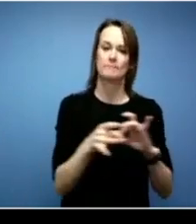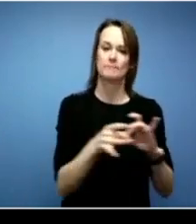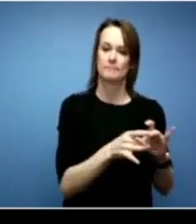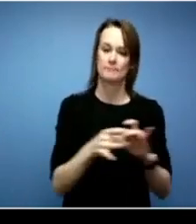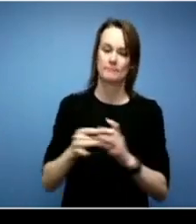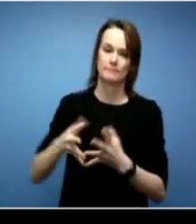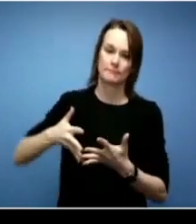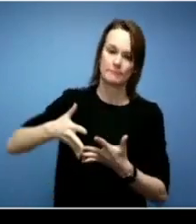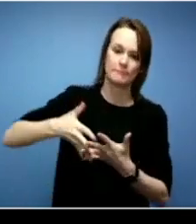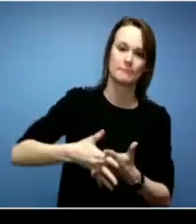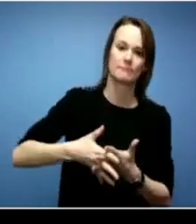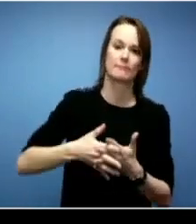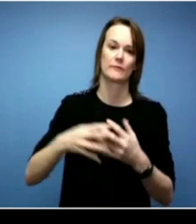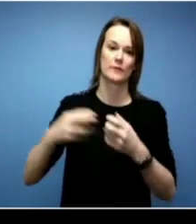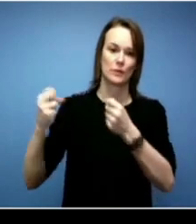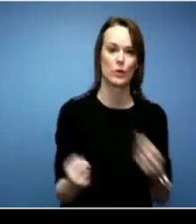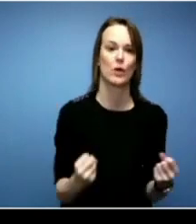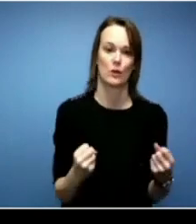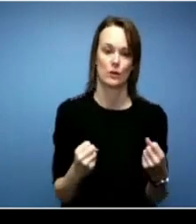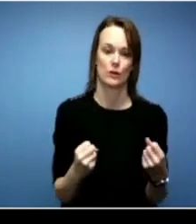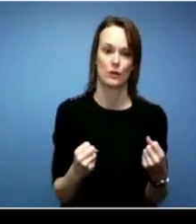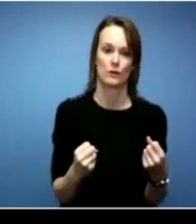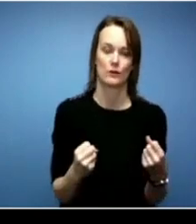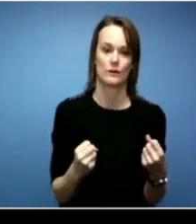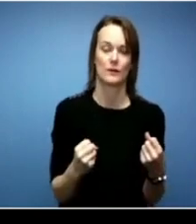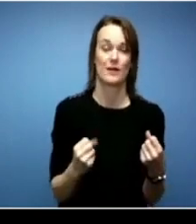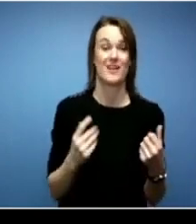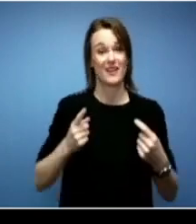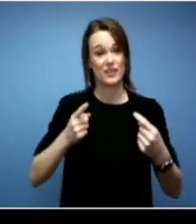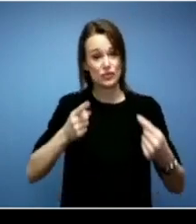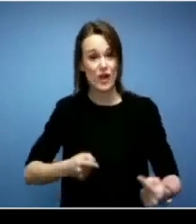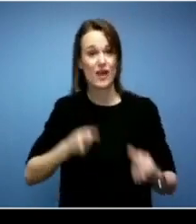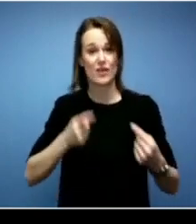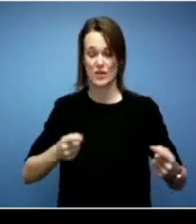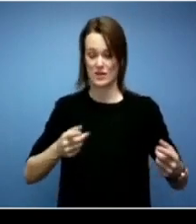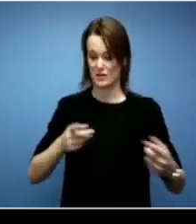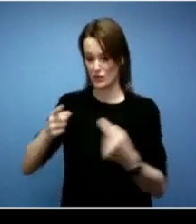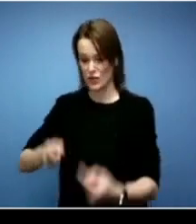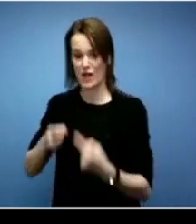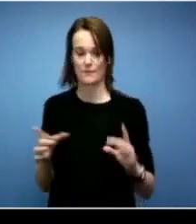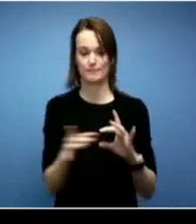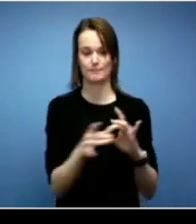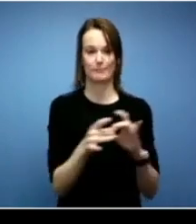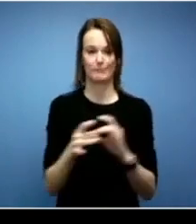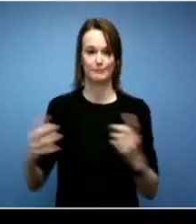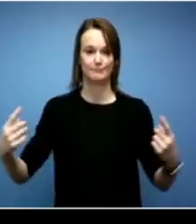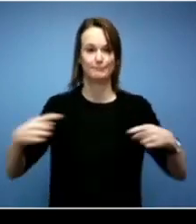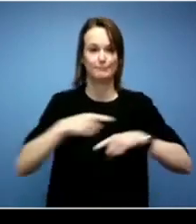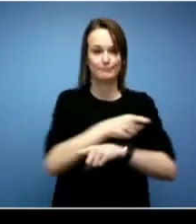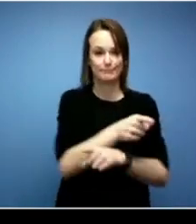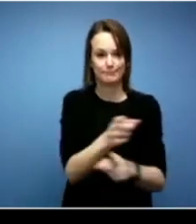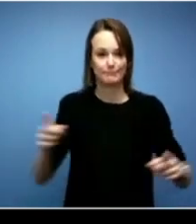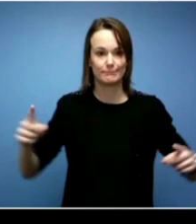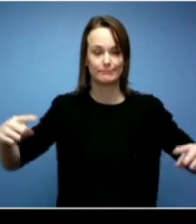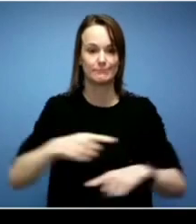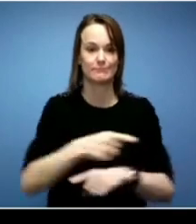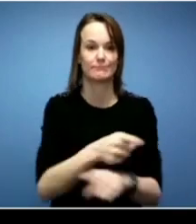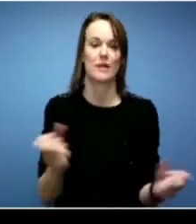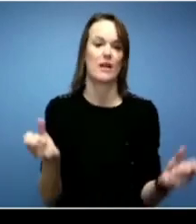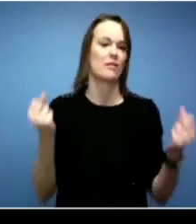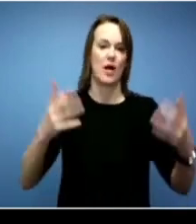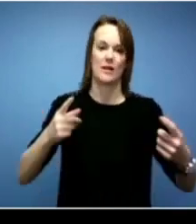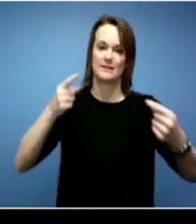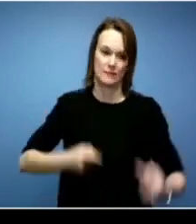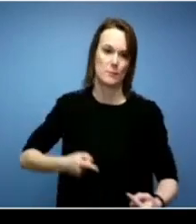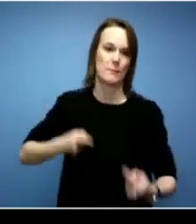historic African Nova Scotian community. Our struggles are intertwined. We share much pain from a past inflicted with